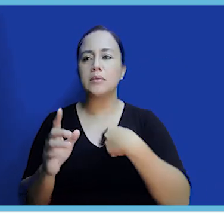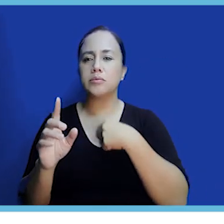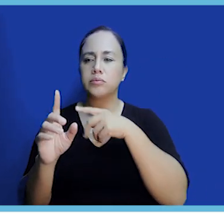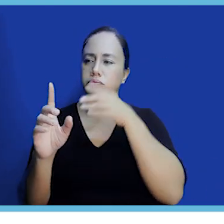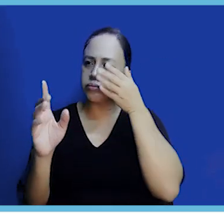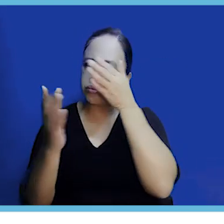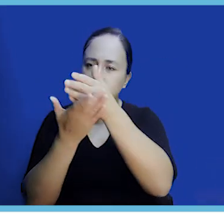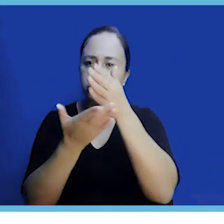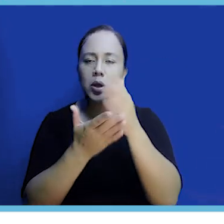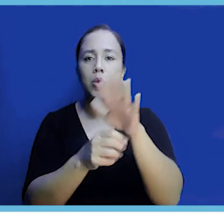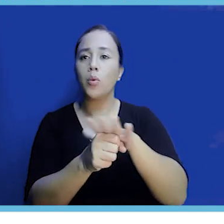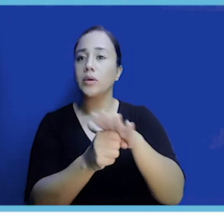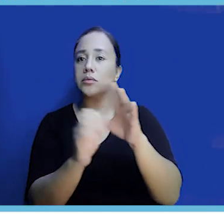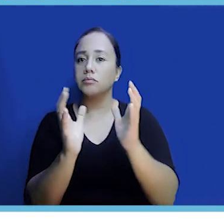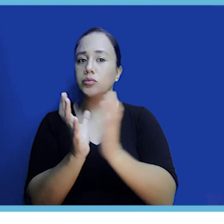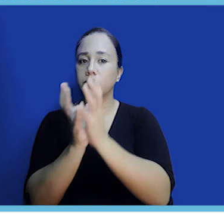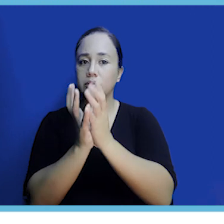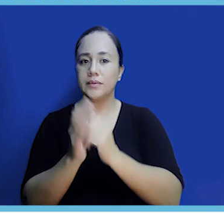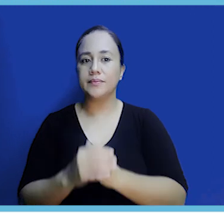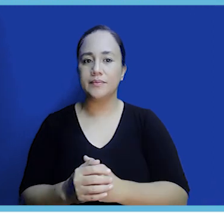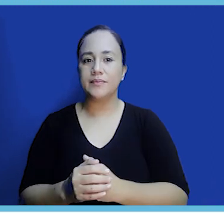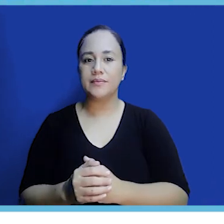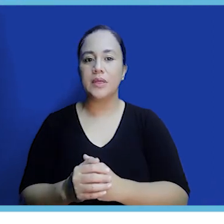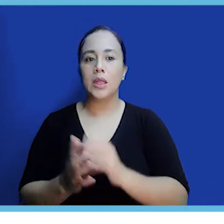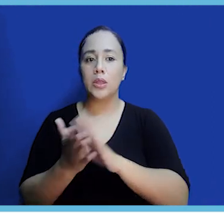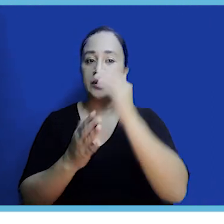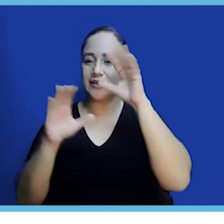UNCRPD must reach local communities.